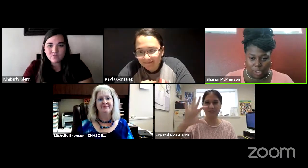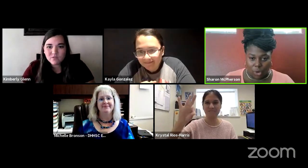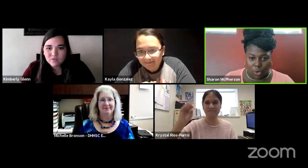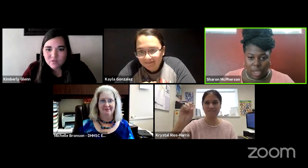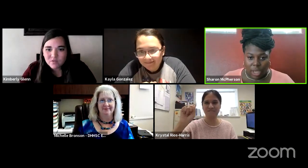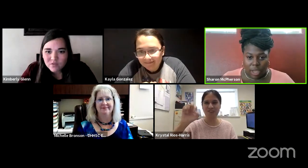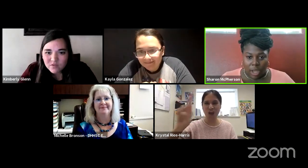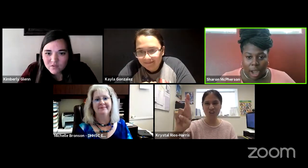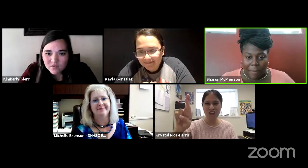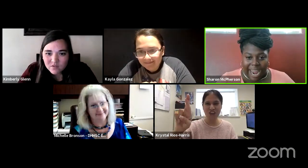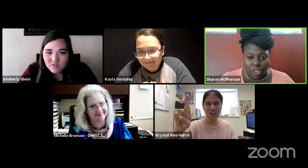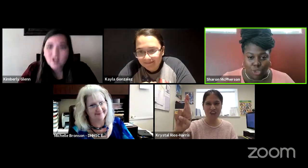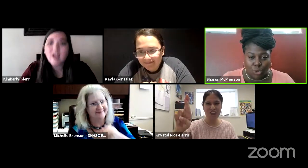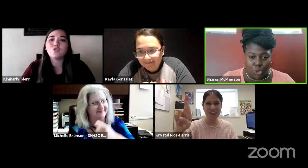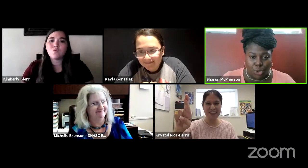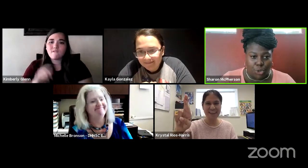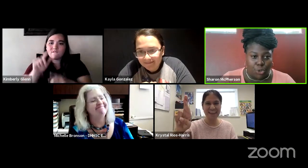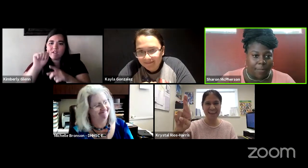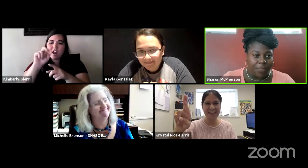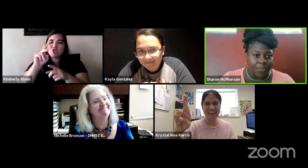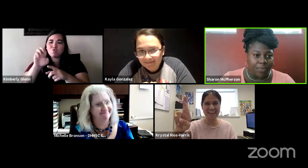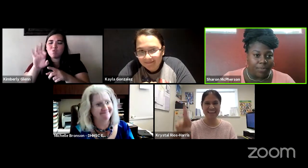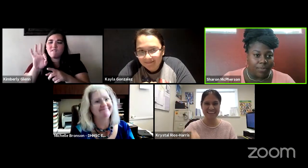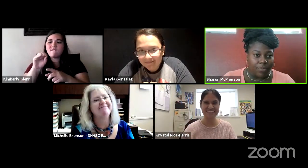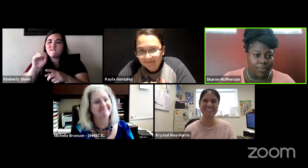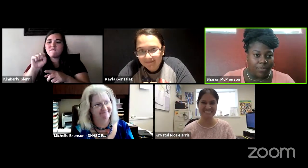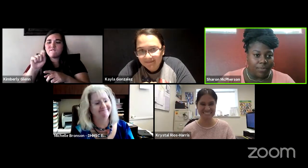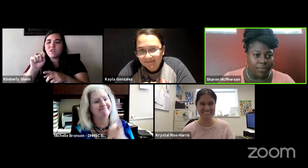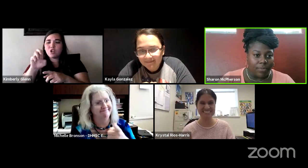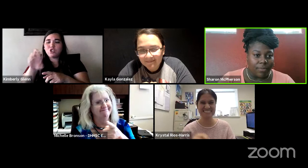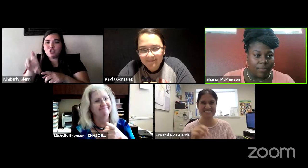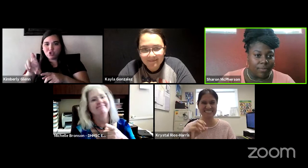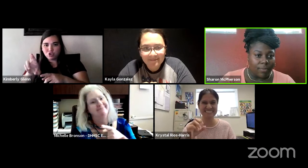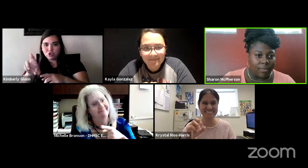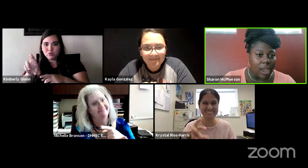Okay, Crystal. Andrew